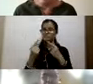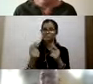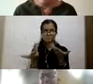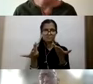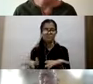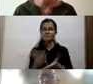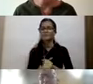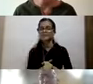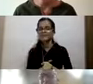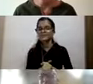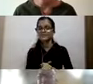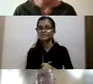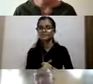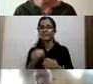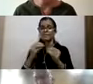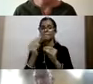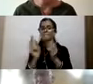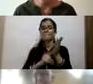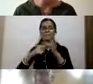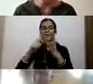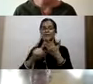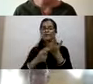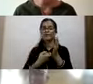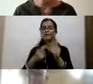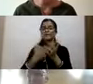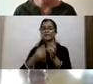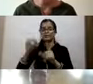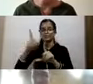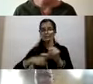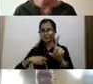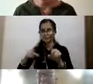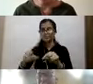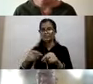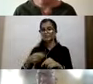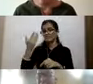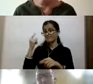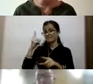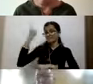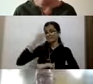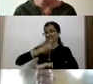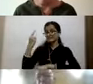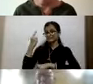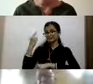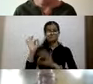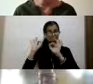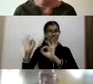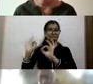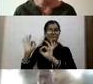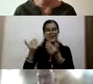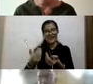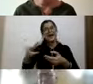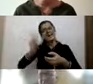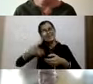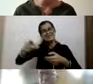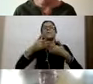I think Bunker Roy hit it out of the stadium the day before yesterday on the first day. And I think you've again opened the day. Of